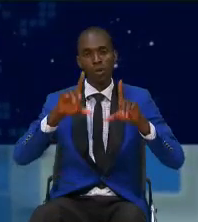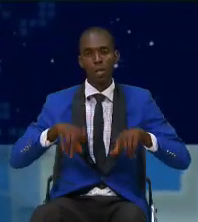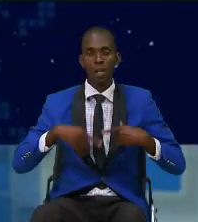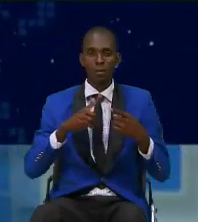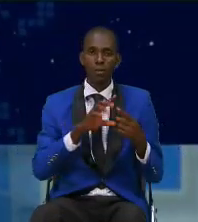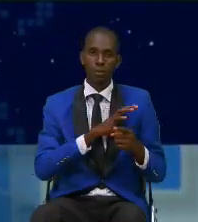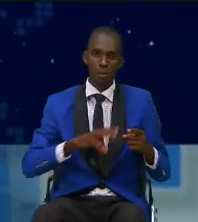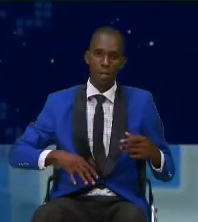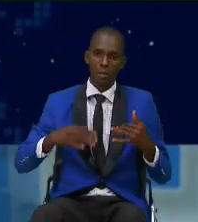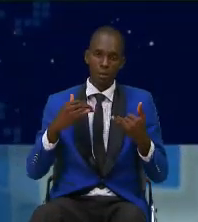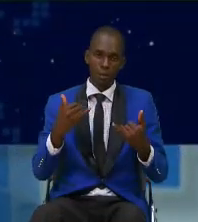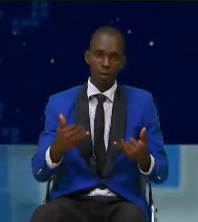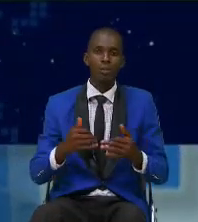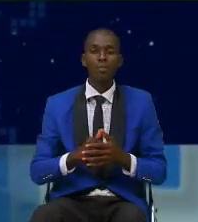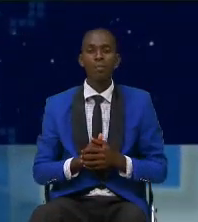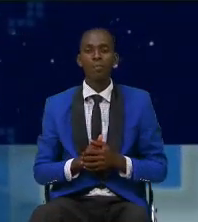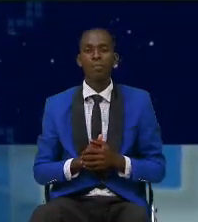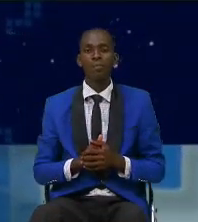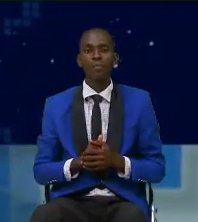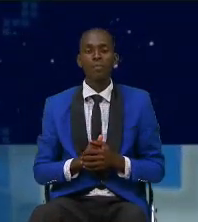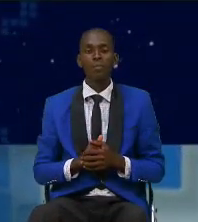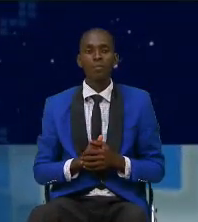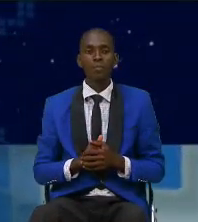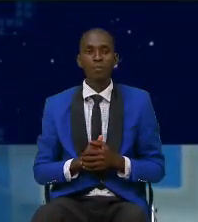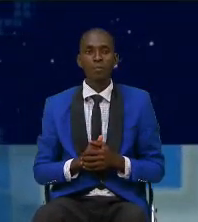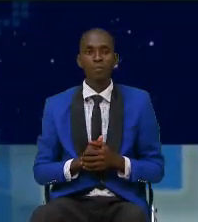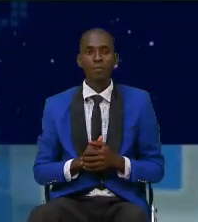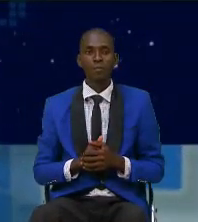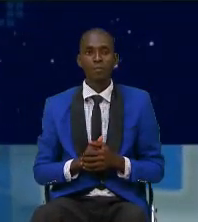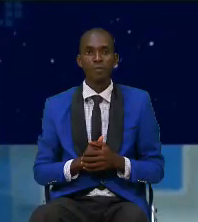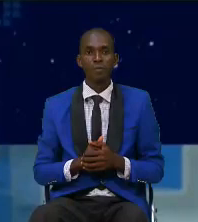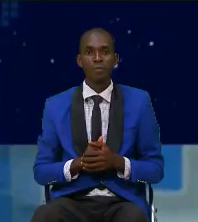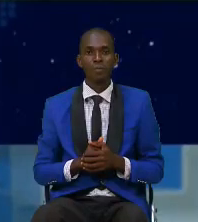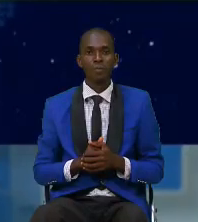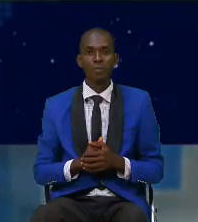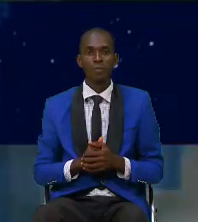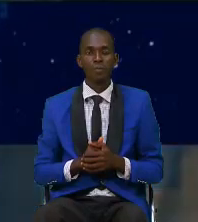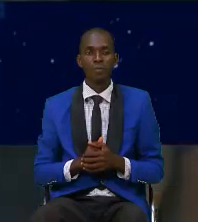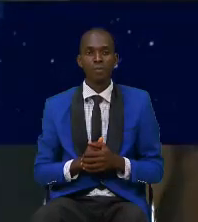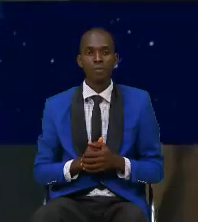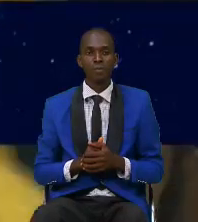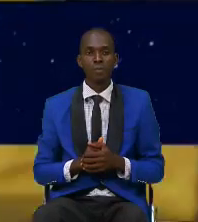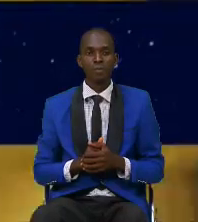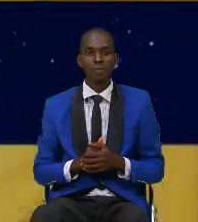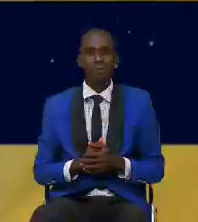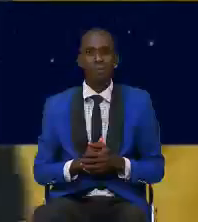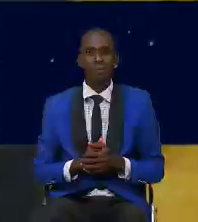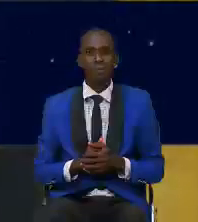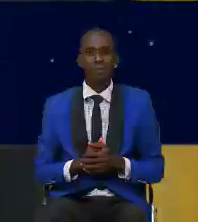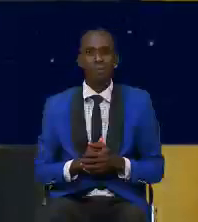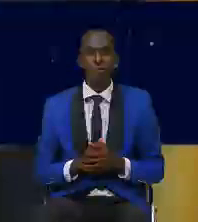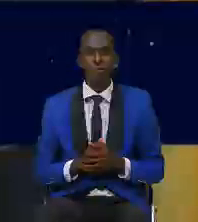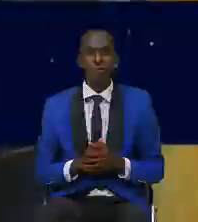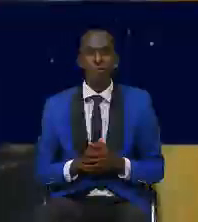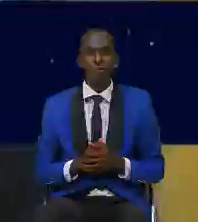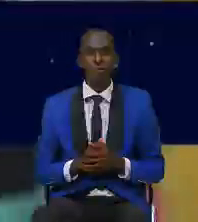that is there, fill in the form, and submit. And for all of us in our various church locations, please collect